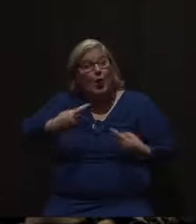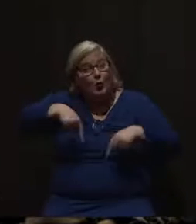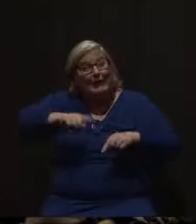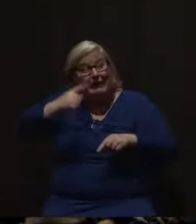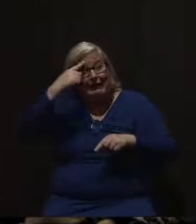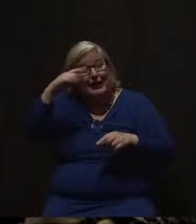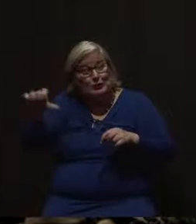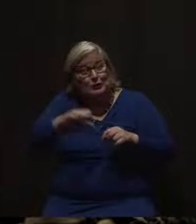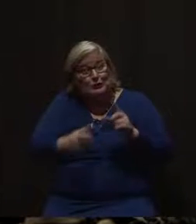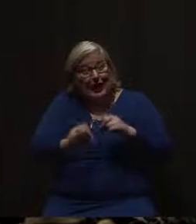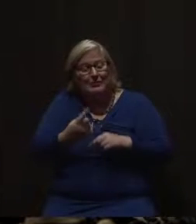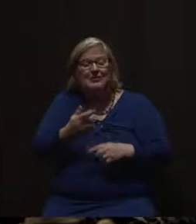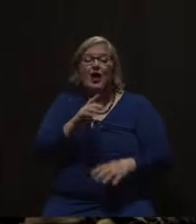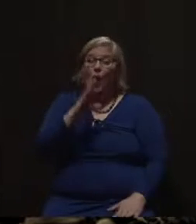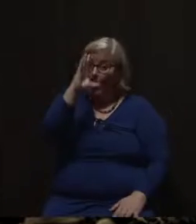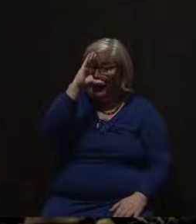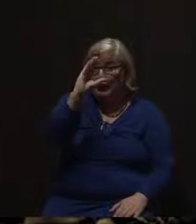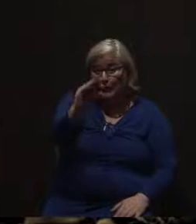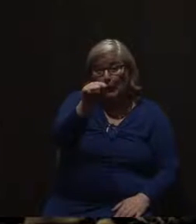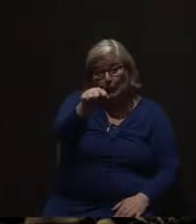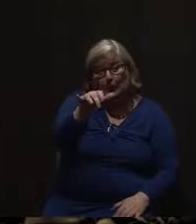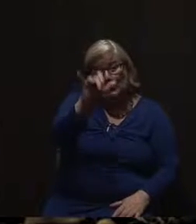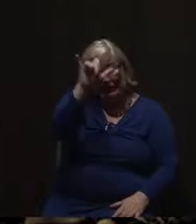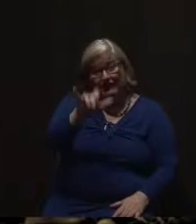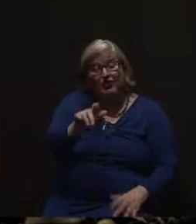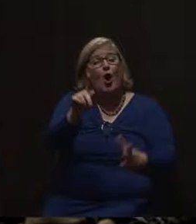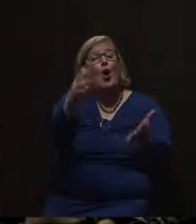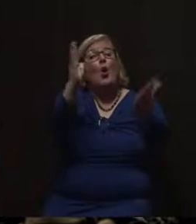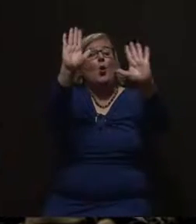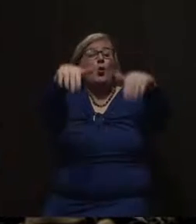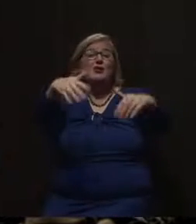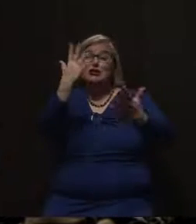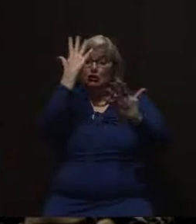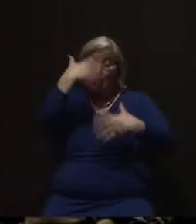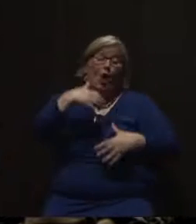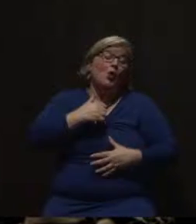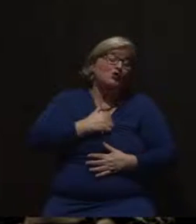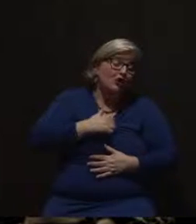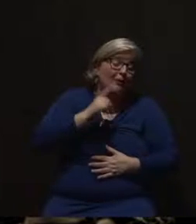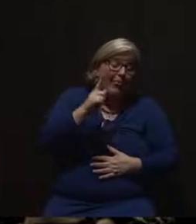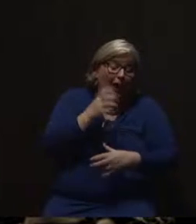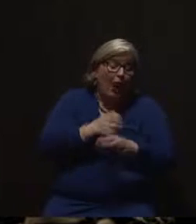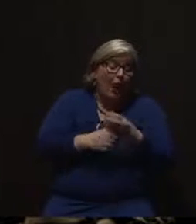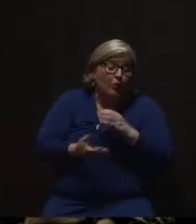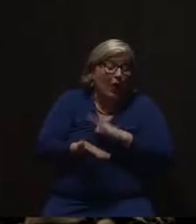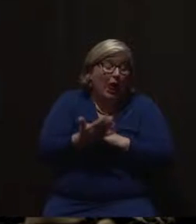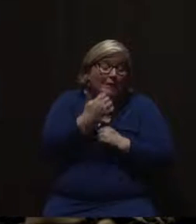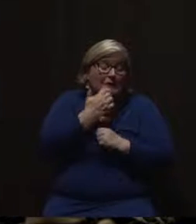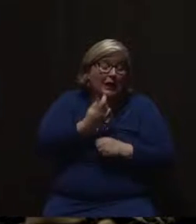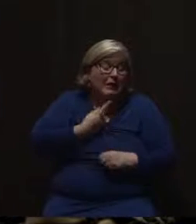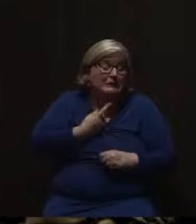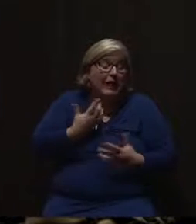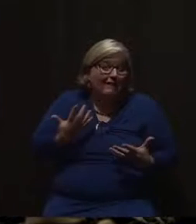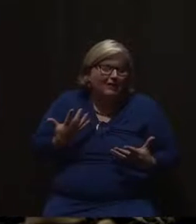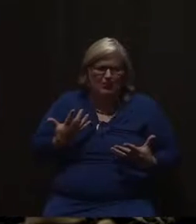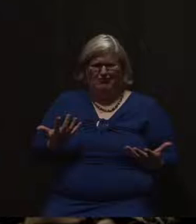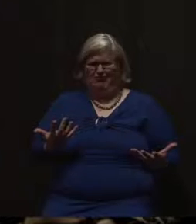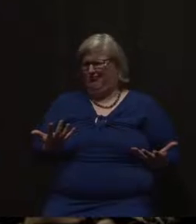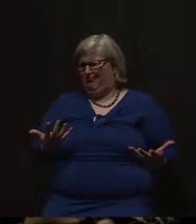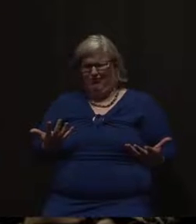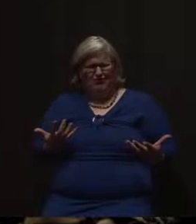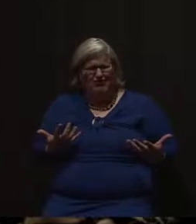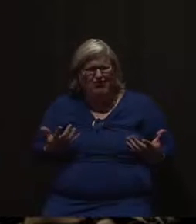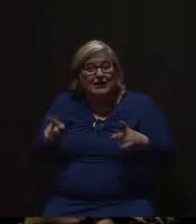So, and we always think of dysfunctional families as characterized by violence, so everybody's hitting each other on